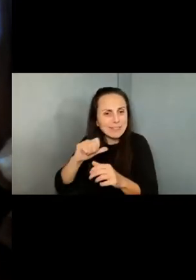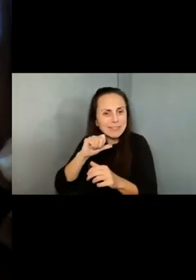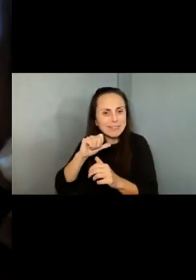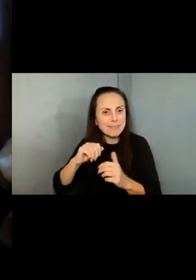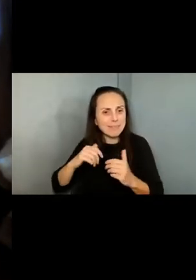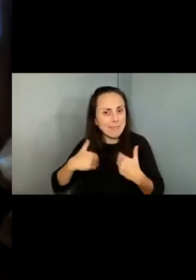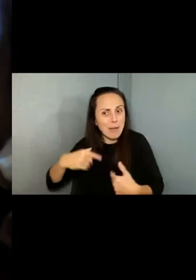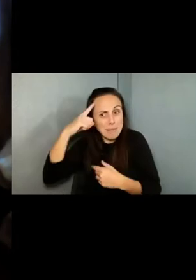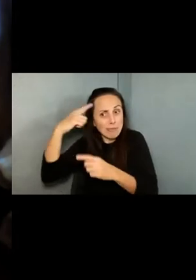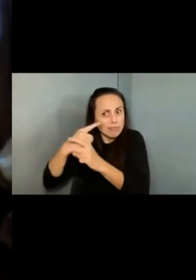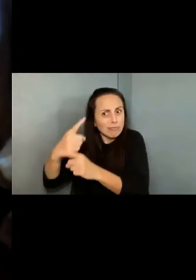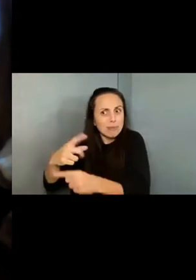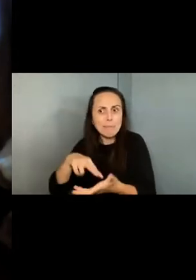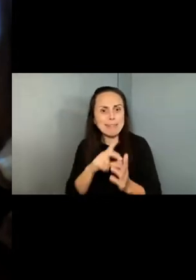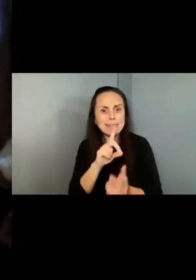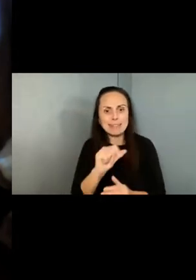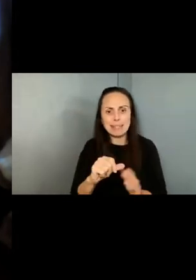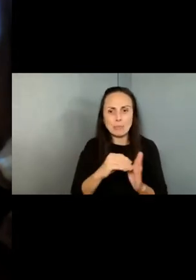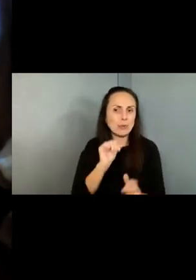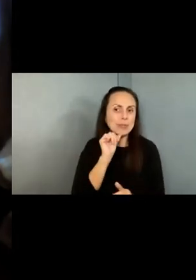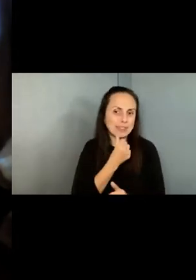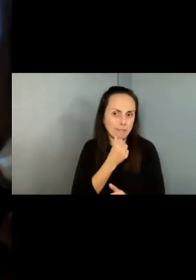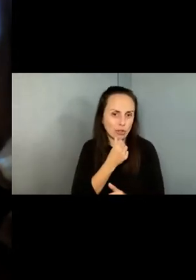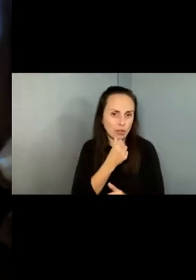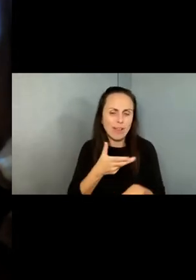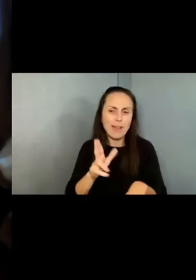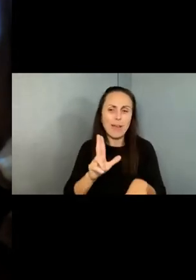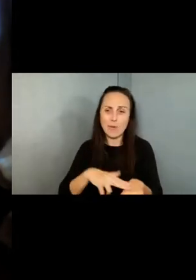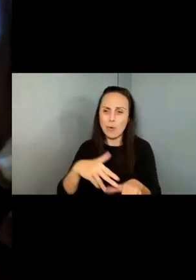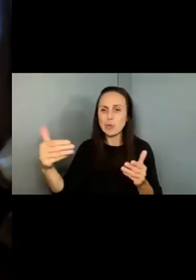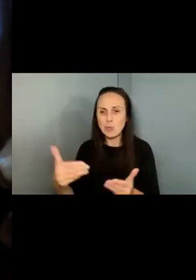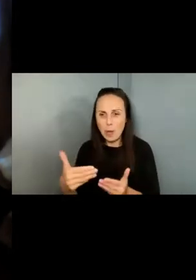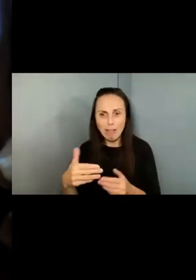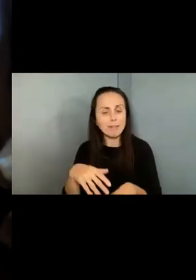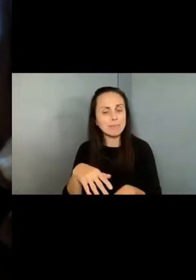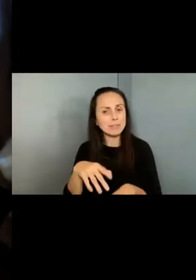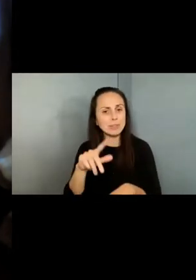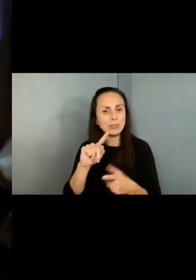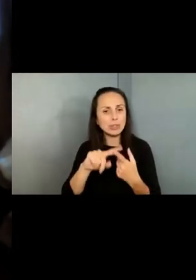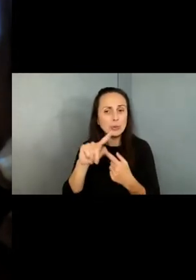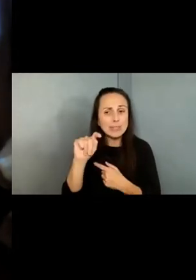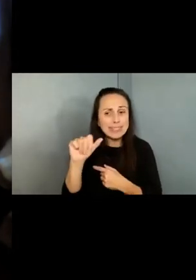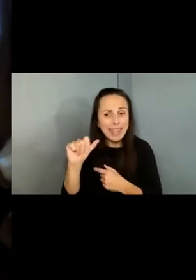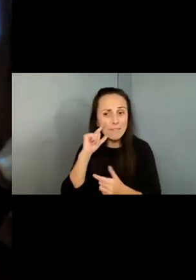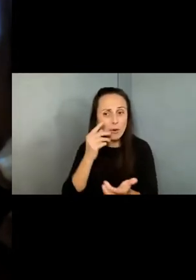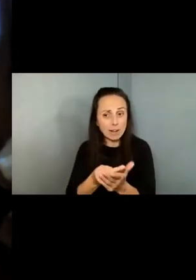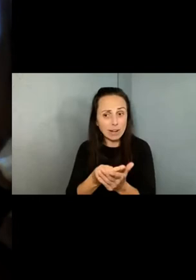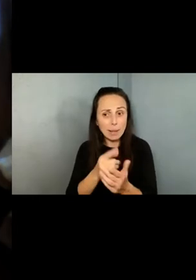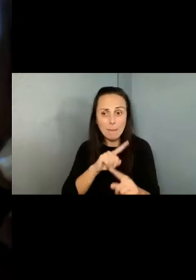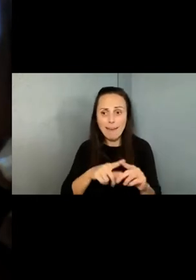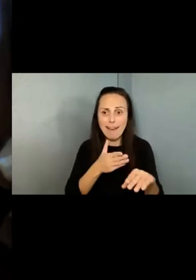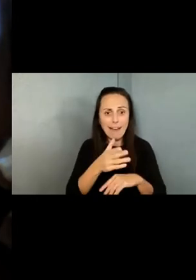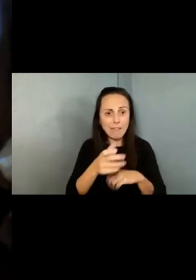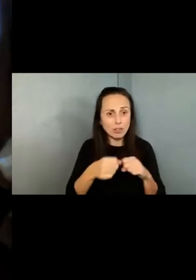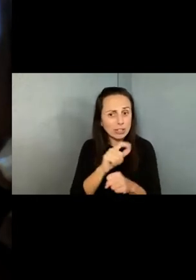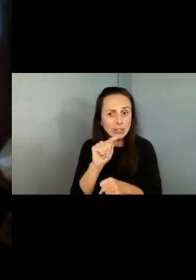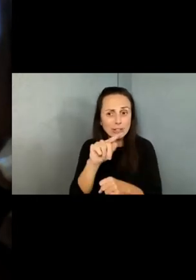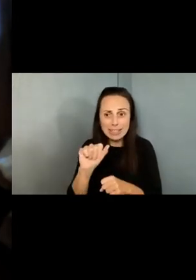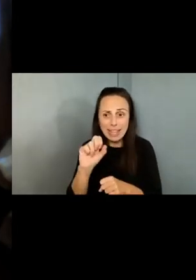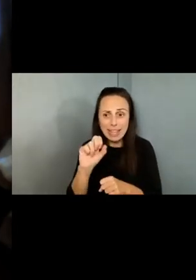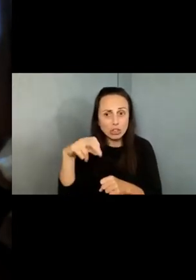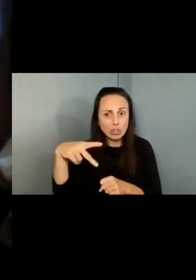students suffer. I'm of course welcome to TA for funding, but after a certain number of years, TA-ships are no longer